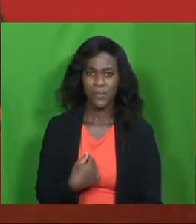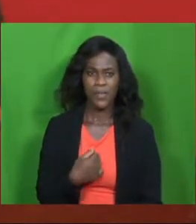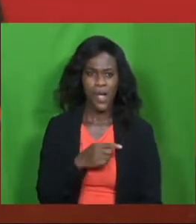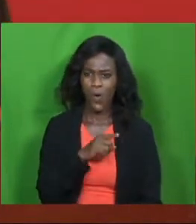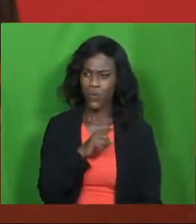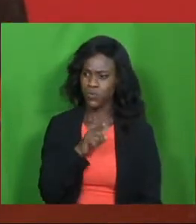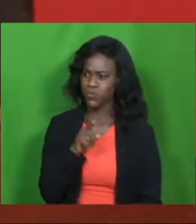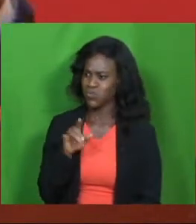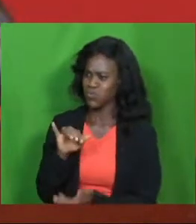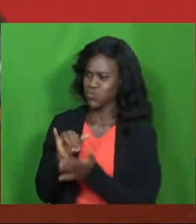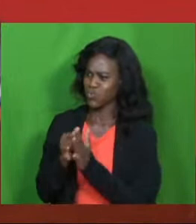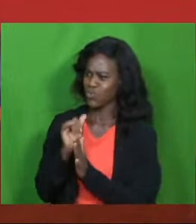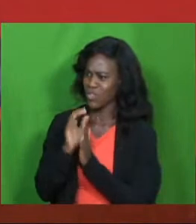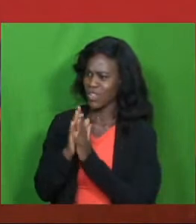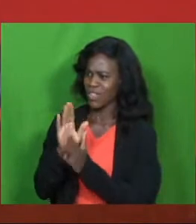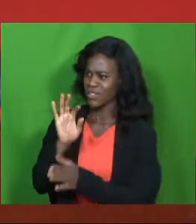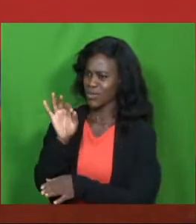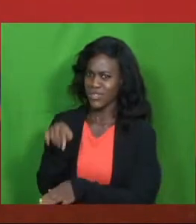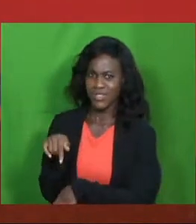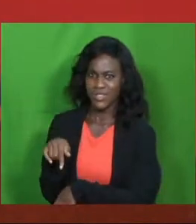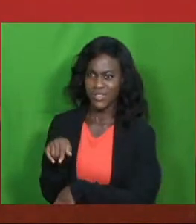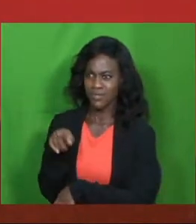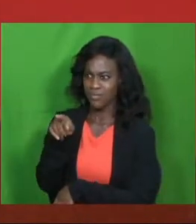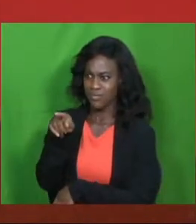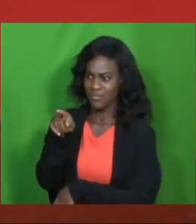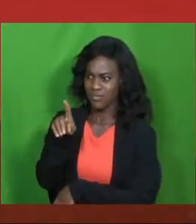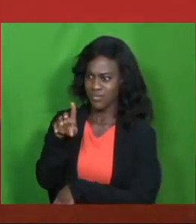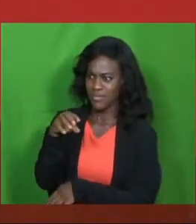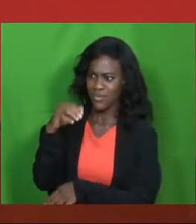today. Yeah, the lady in the middle.